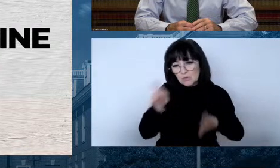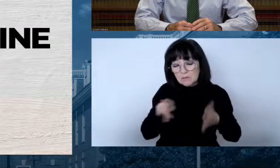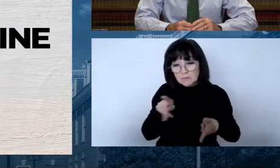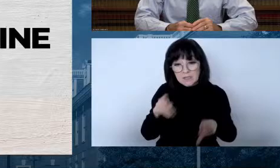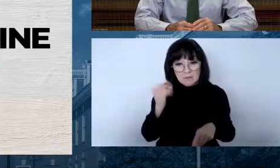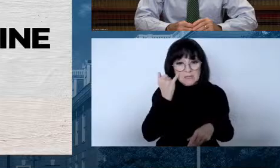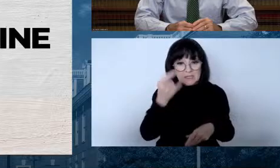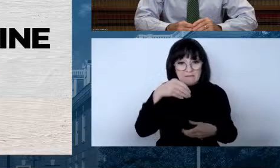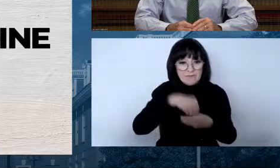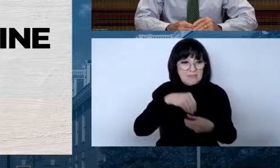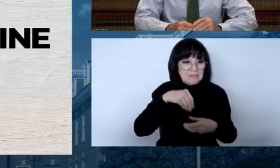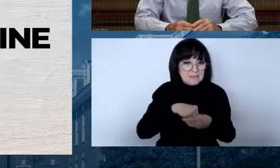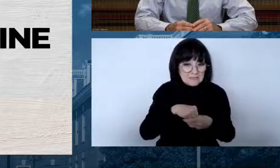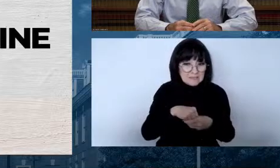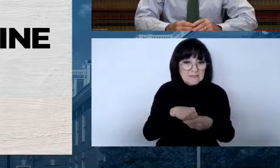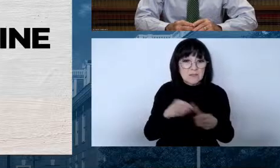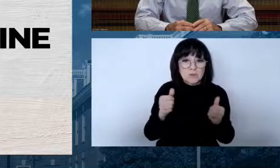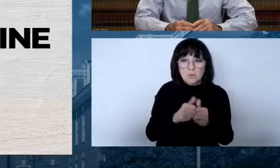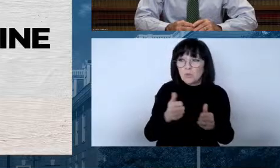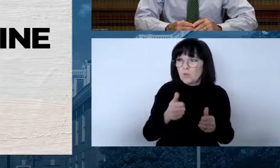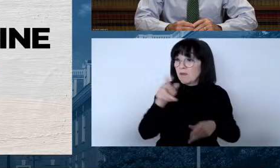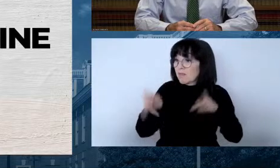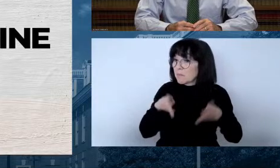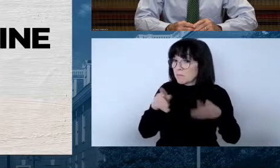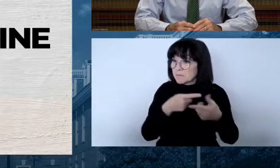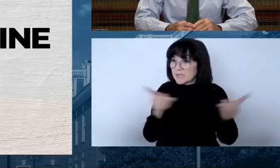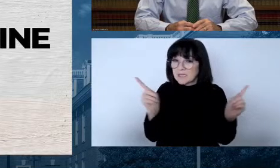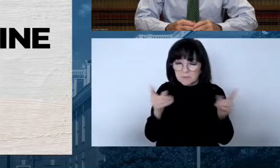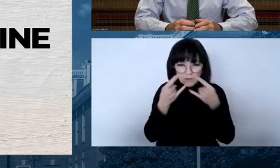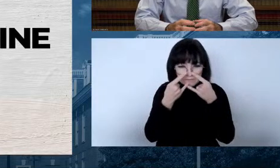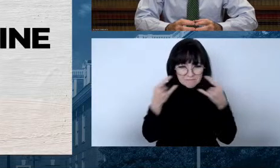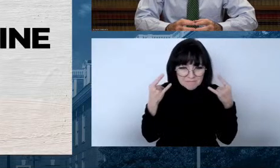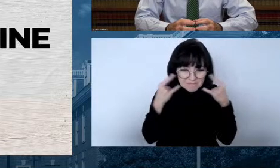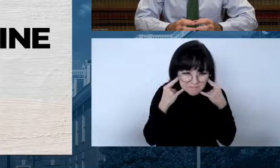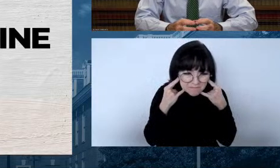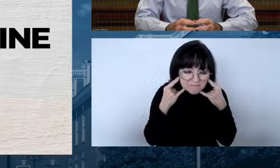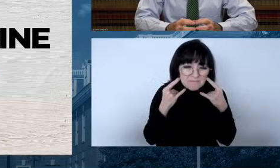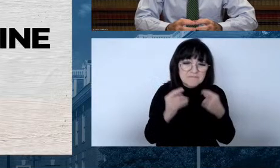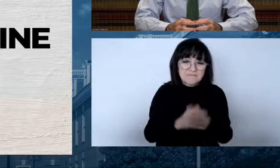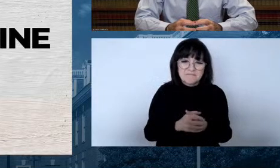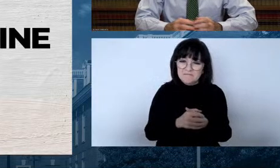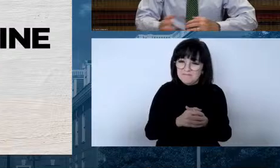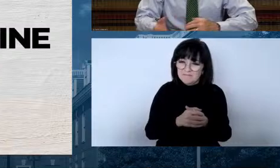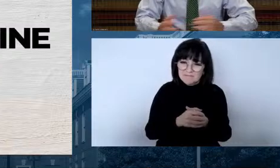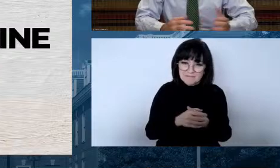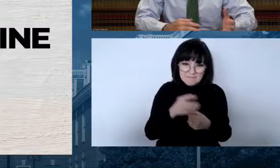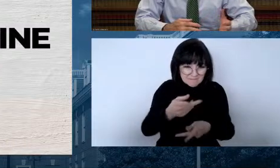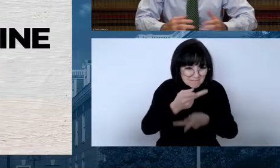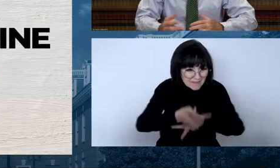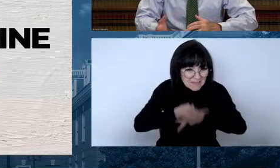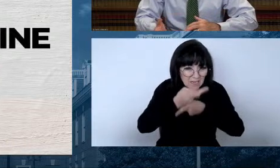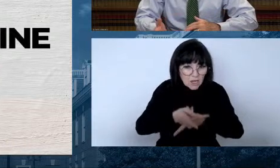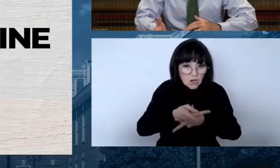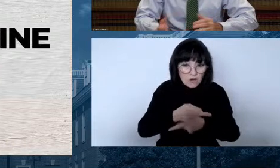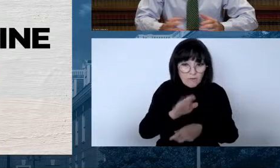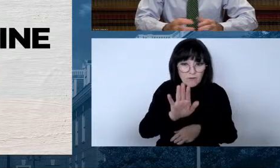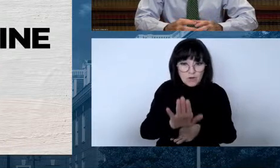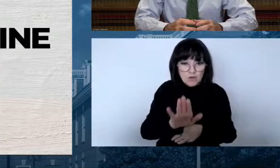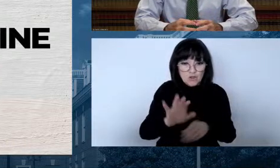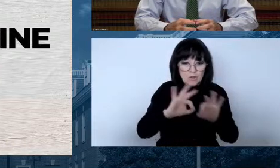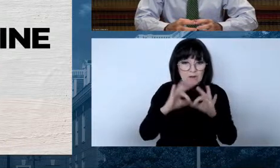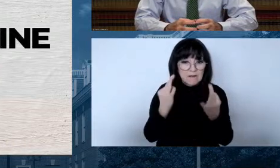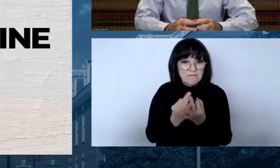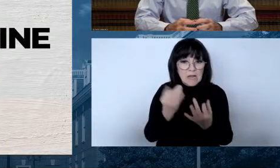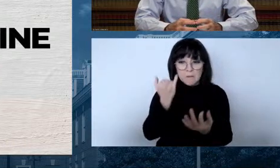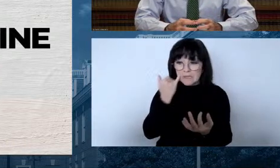around folks from other households, and just be careful, obviously, around your own family members that are coming and going. I'm